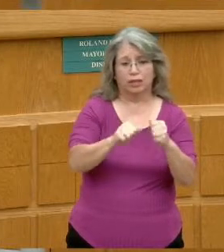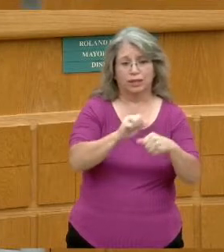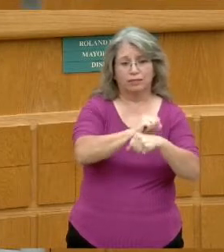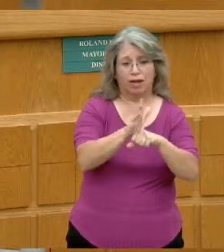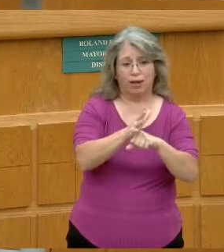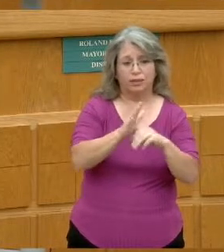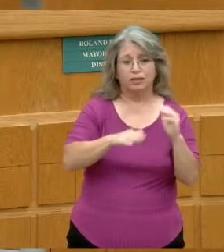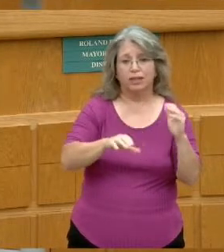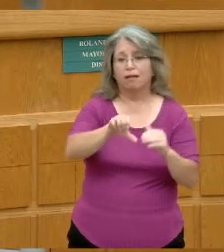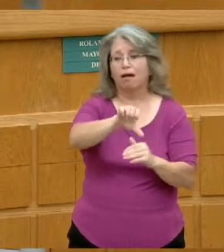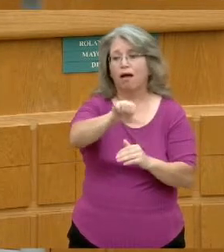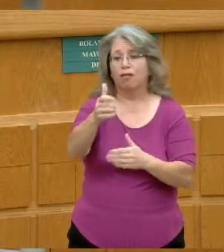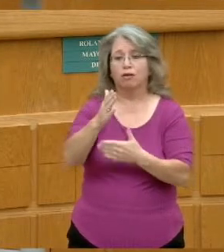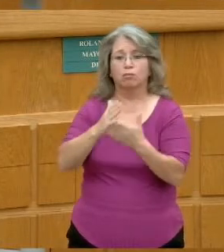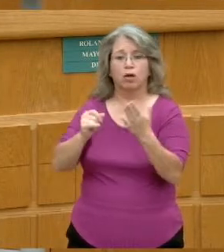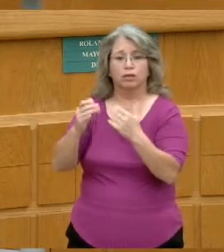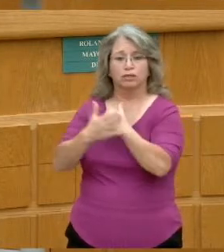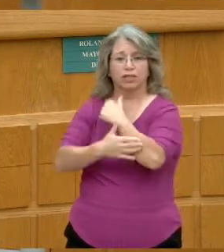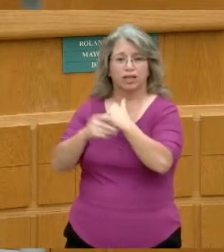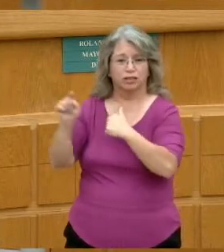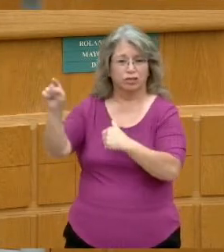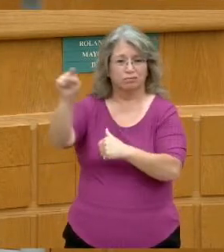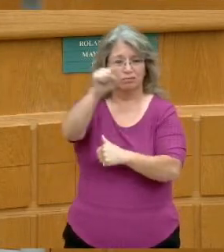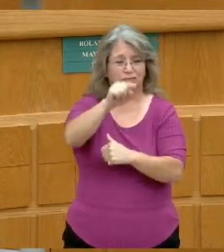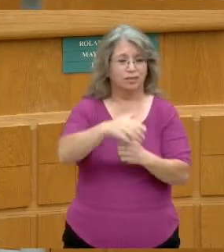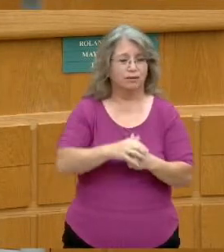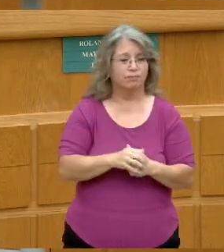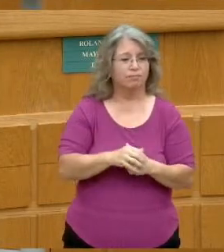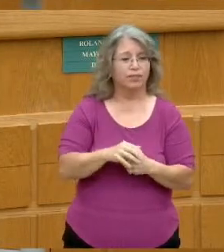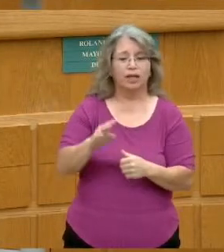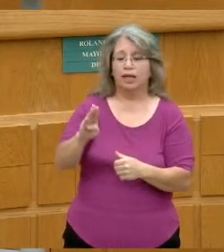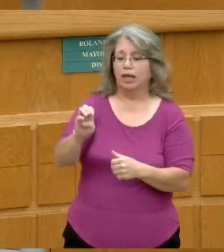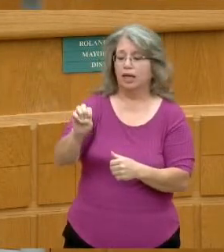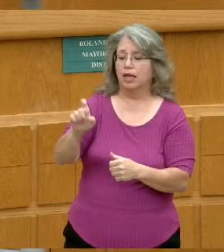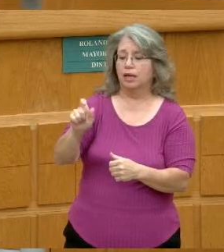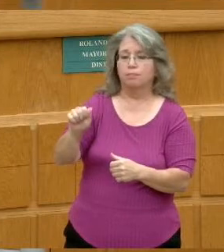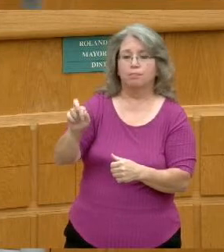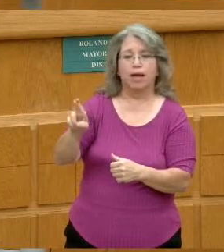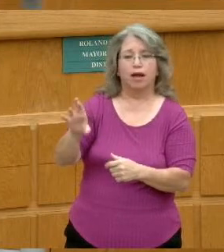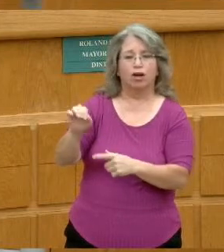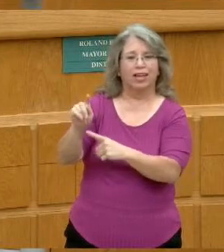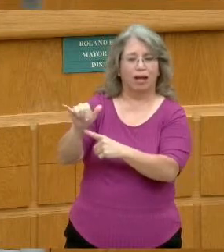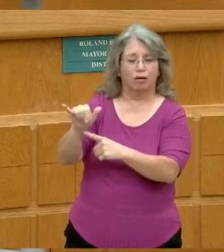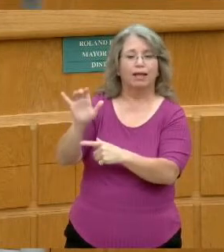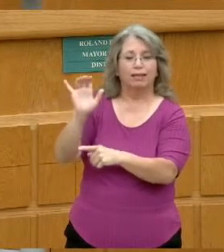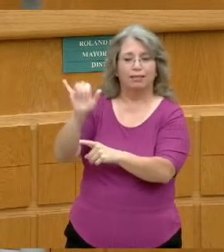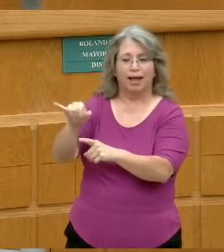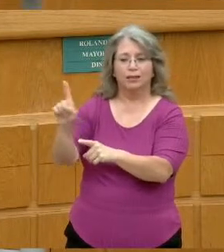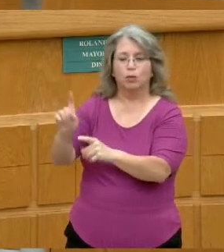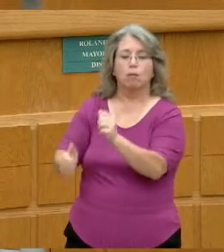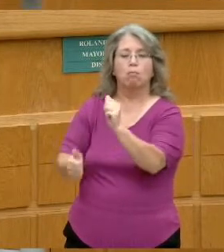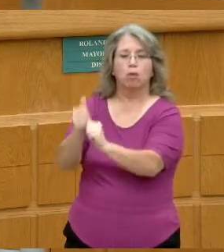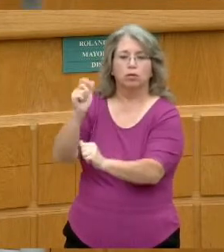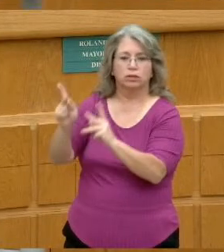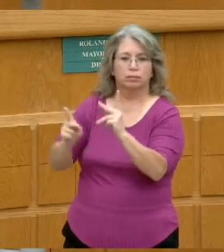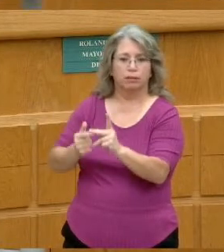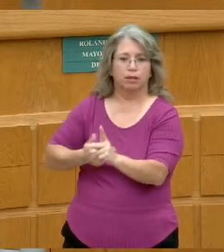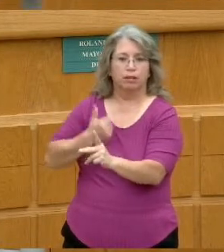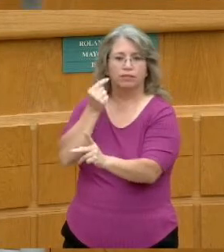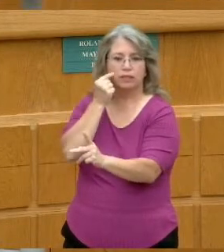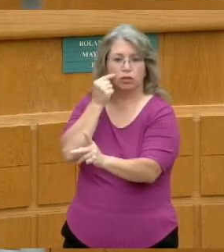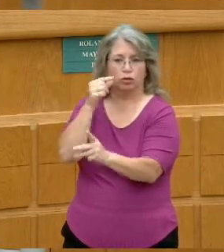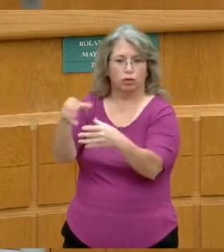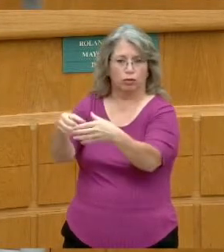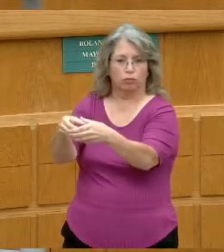And just to point out, Bexar County is where San Antonio is located, and the majority of the people in San Antonio live in Bexar County.